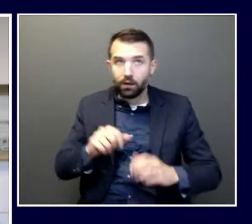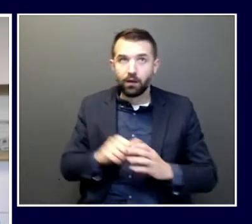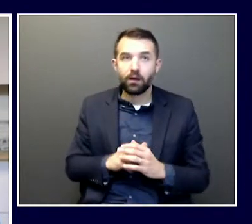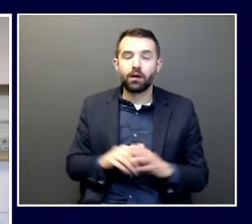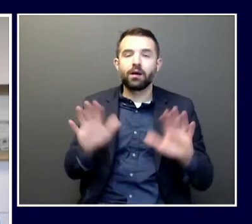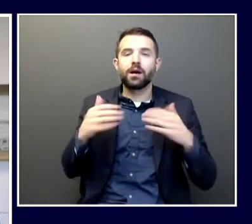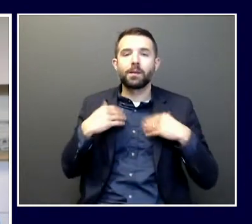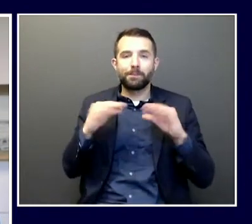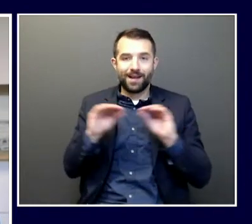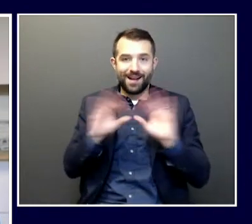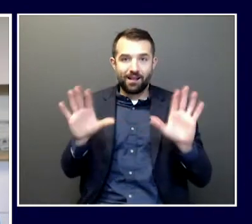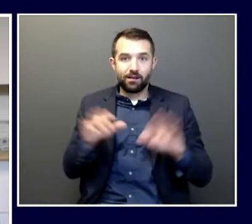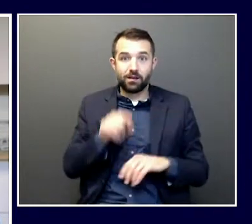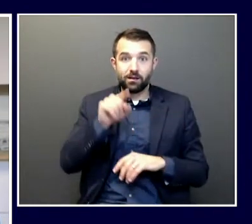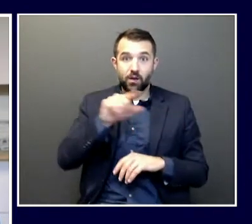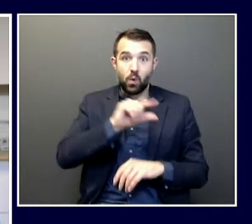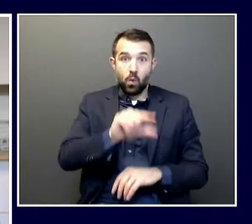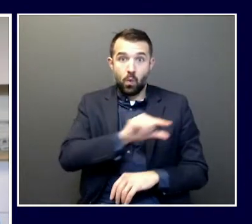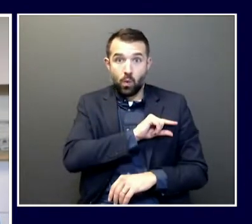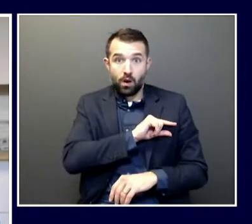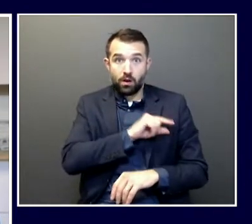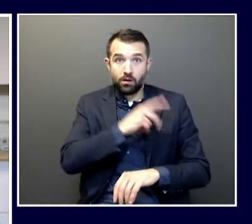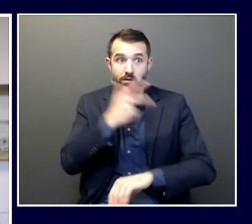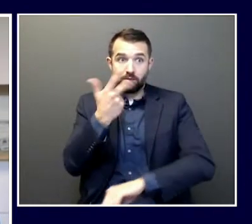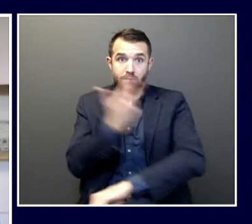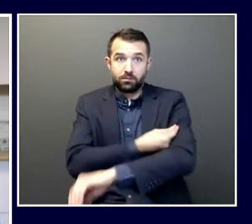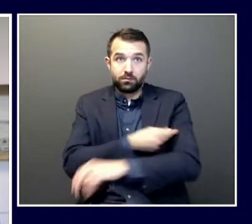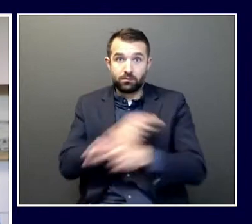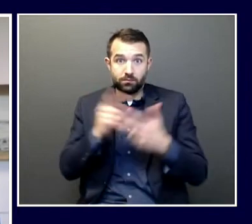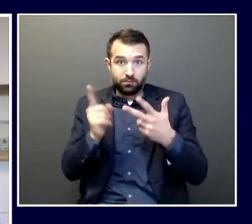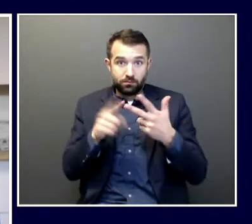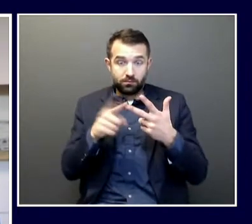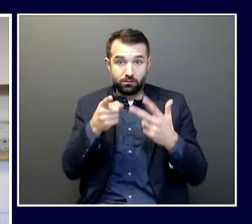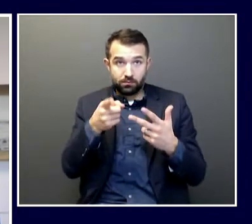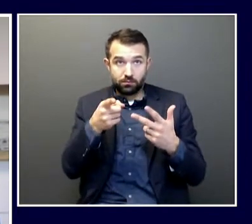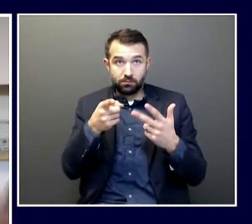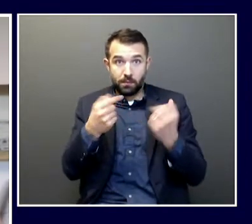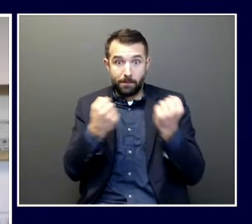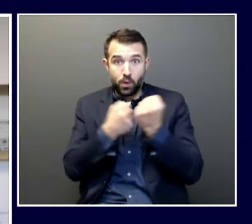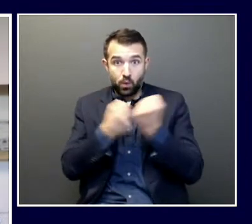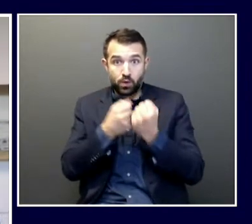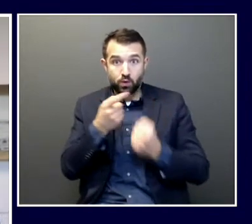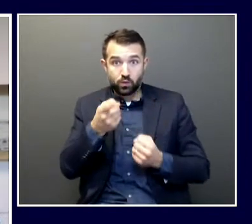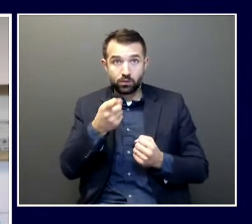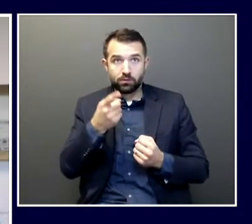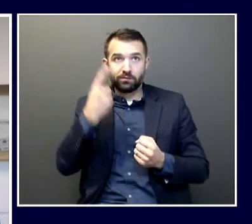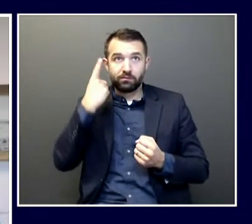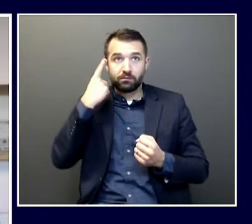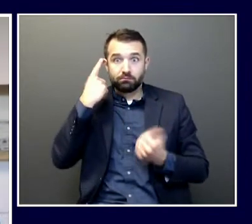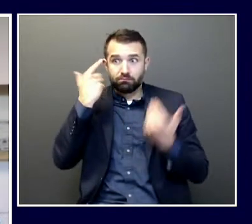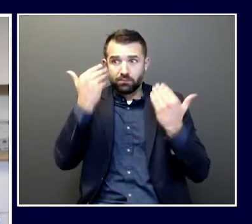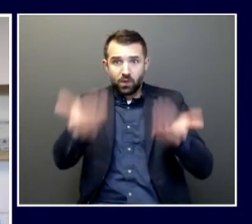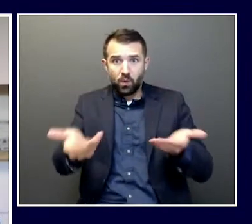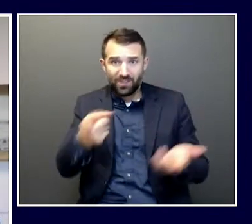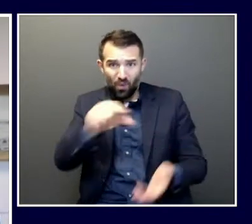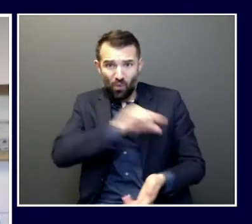one. But getting that booster doesn't change your vaccine status. You were fully vaccinated